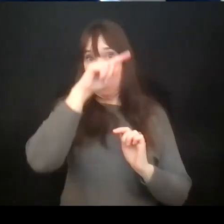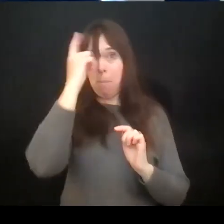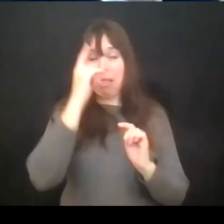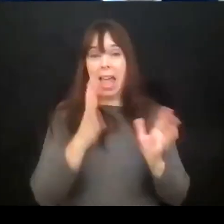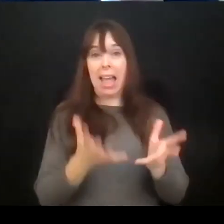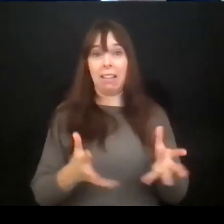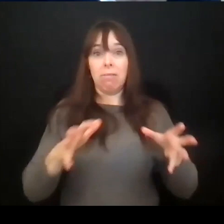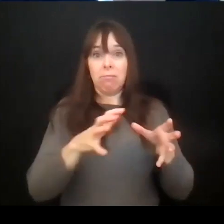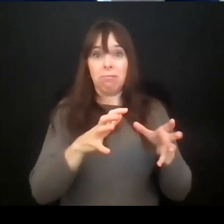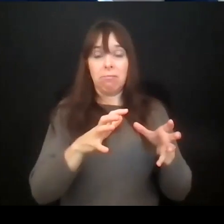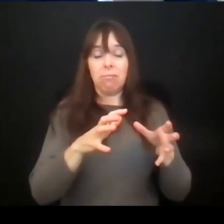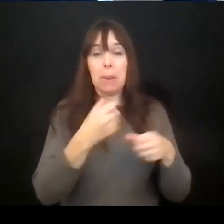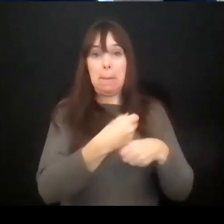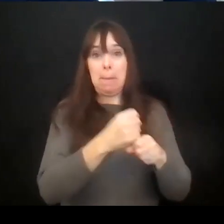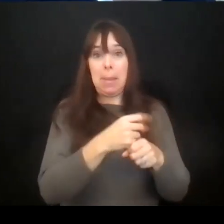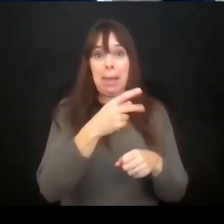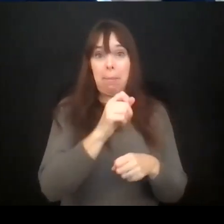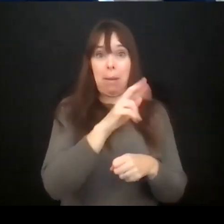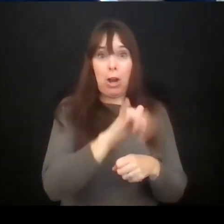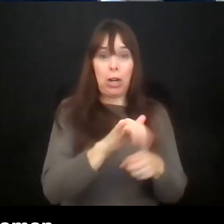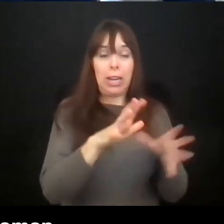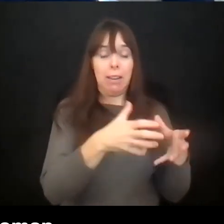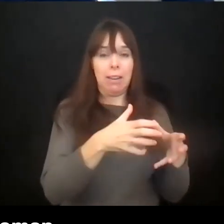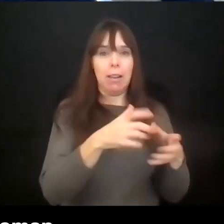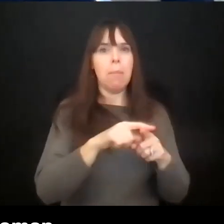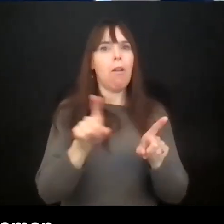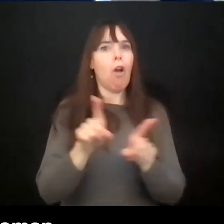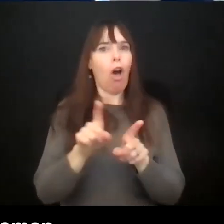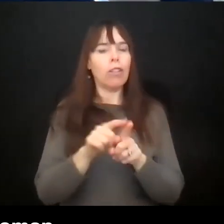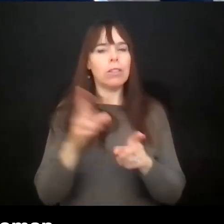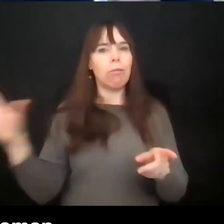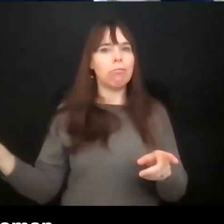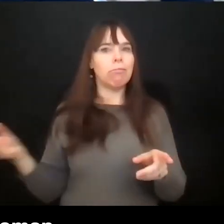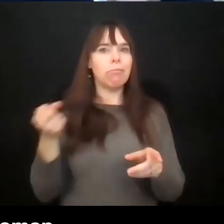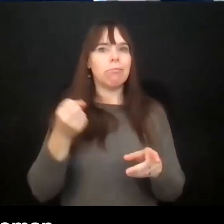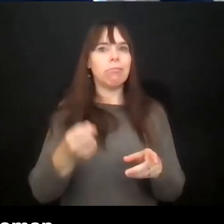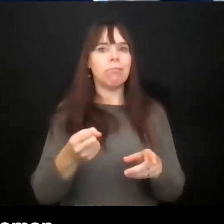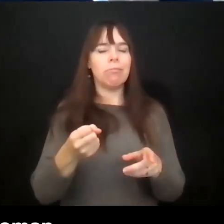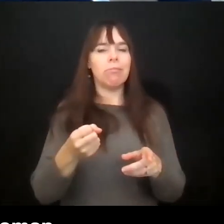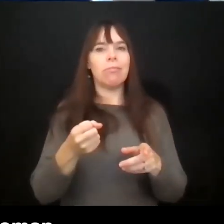medium of pottery, she's also